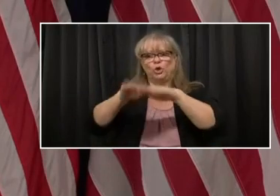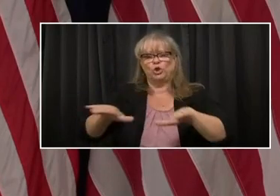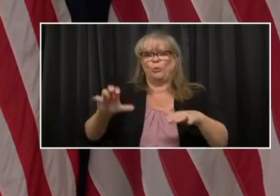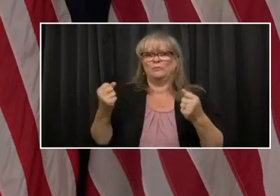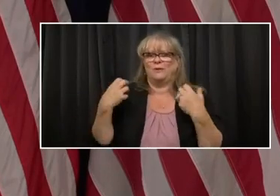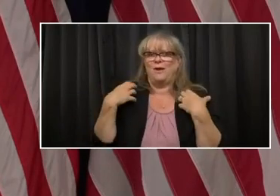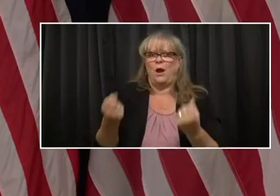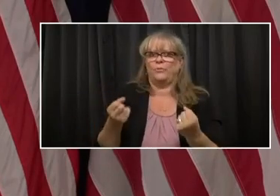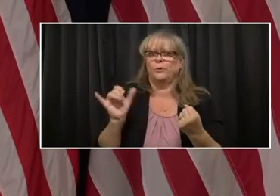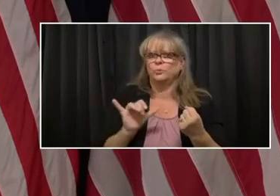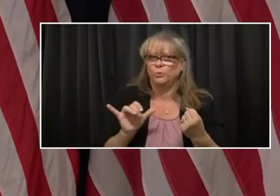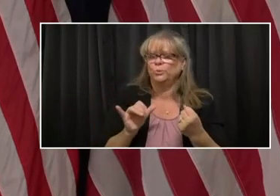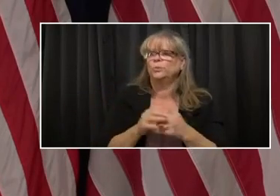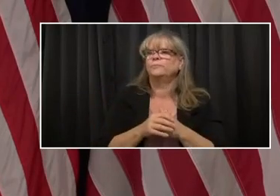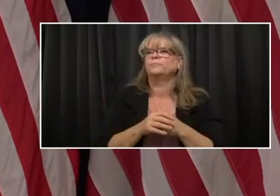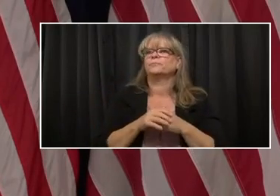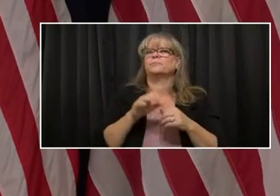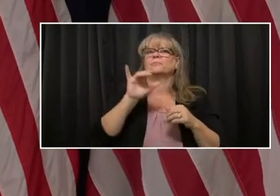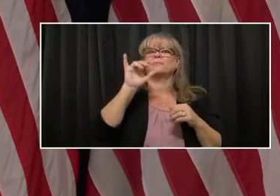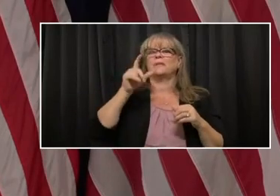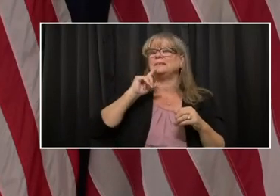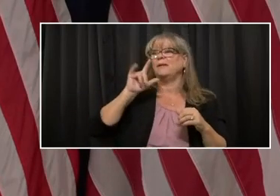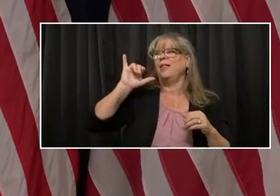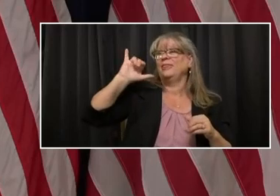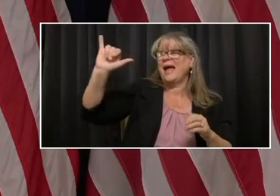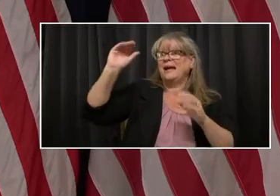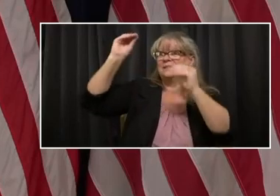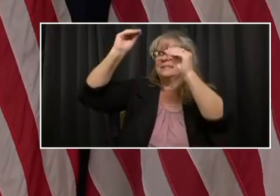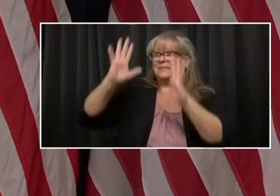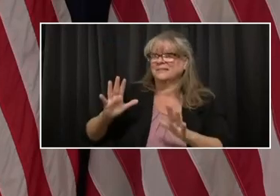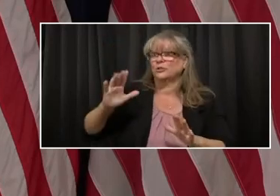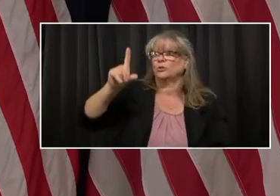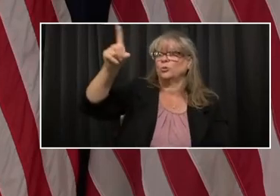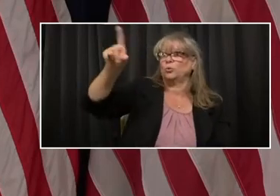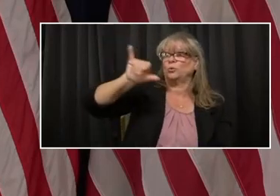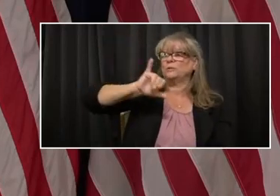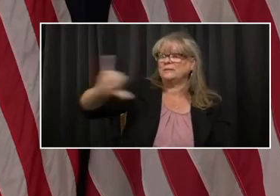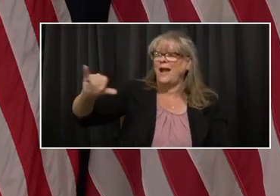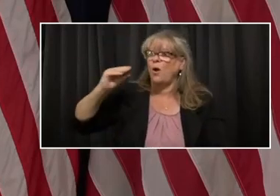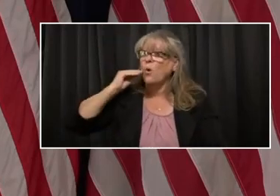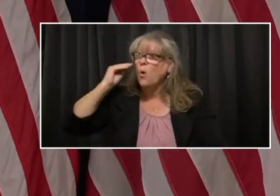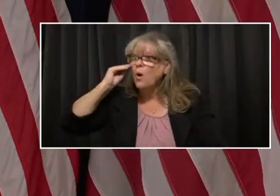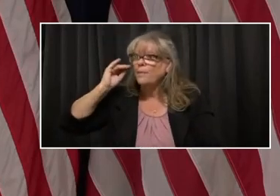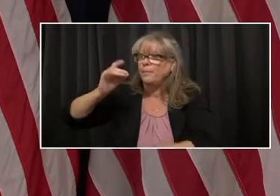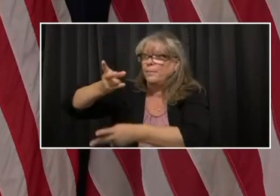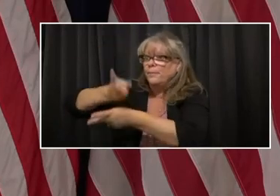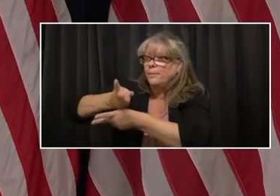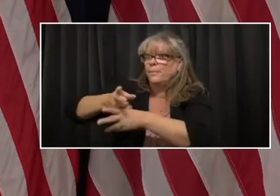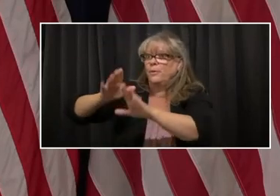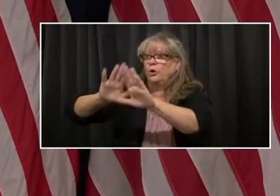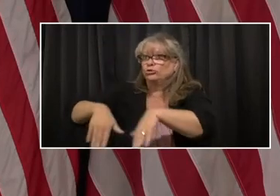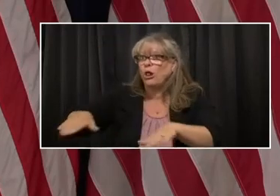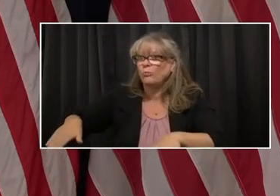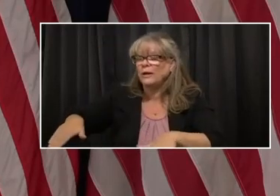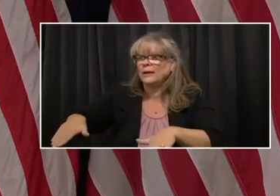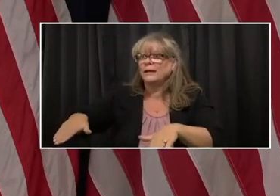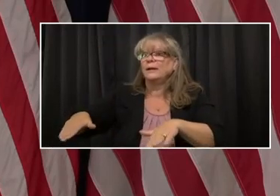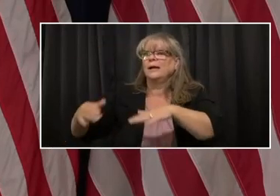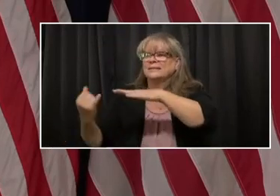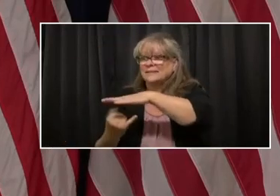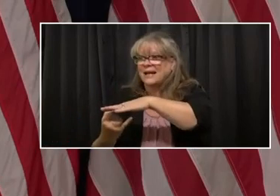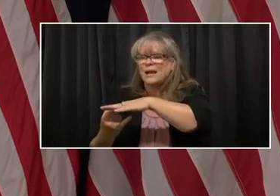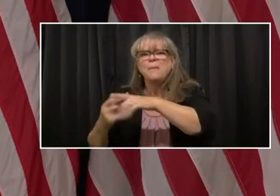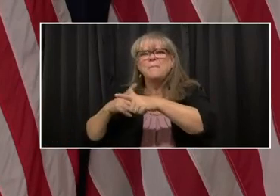that's been staying home and not going out all summer and has been so cautious, they also want to get back to the classroom in a safe